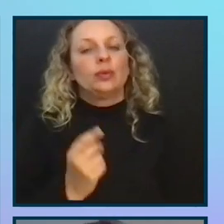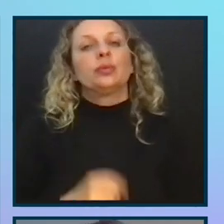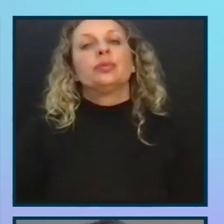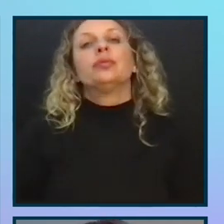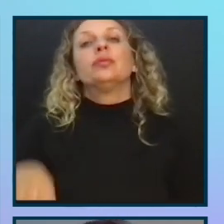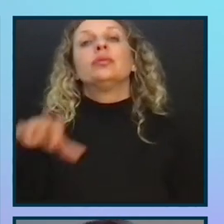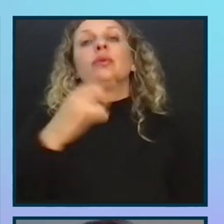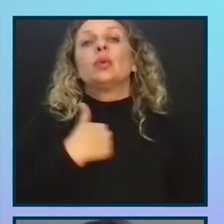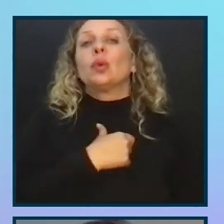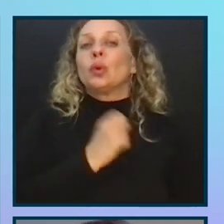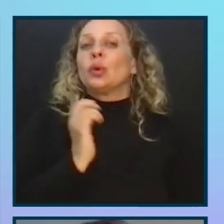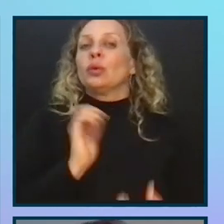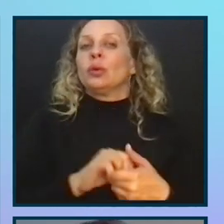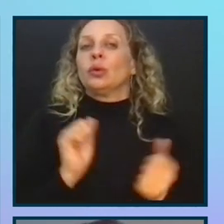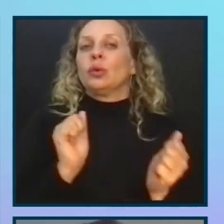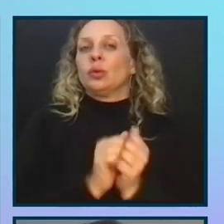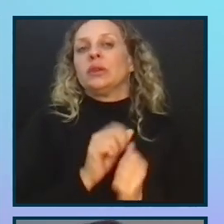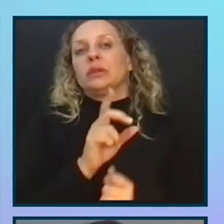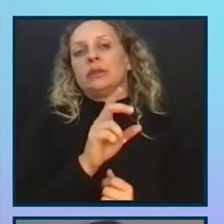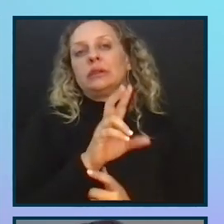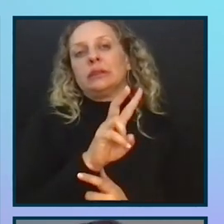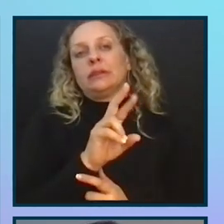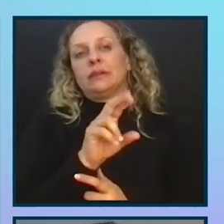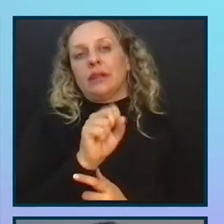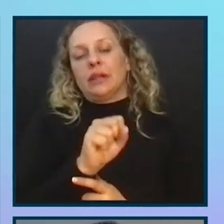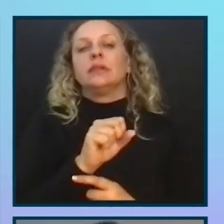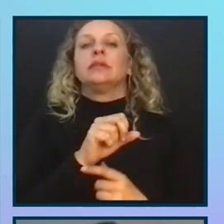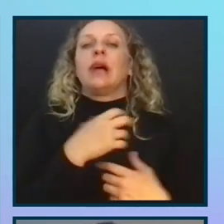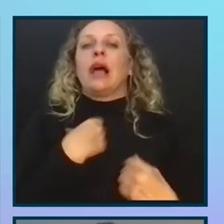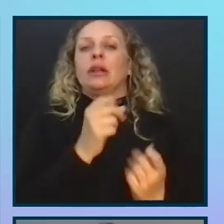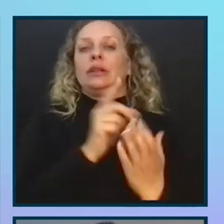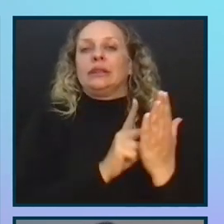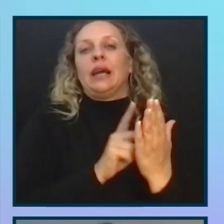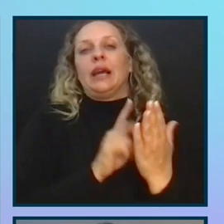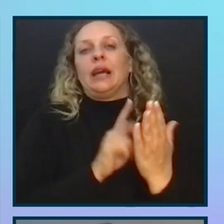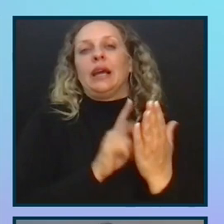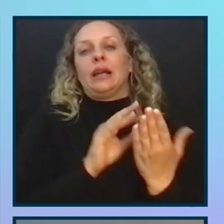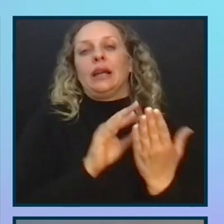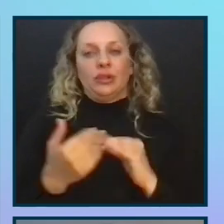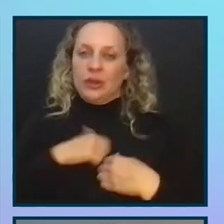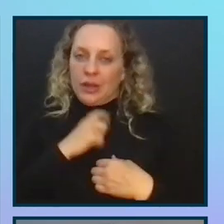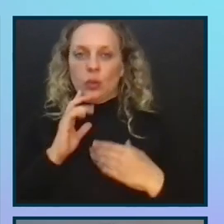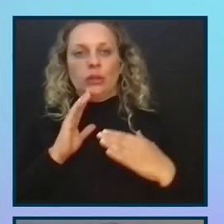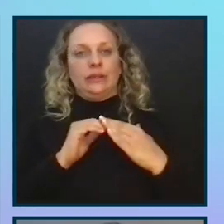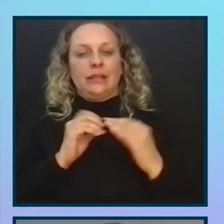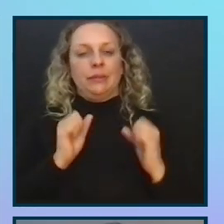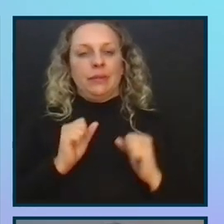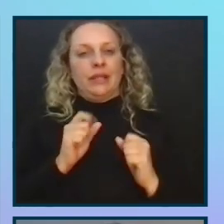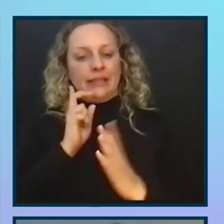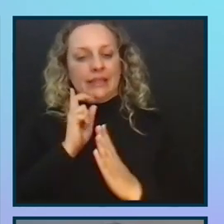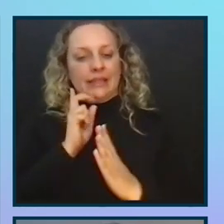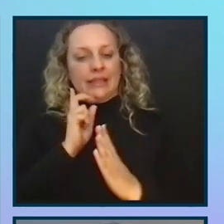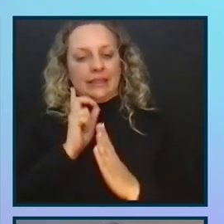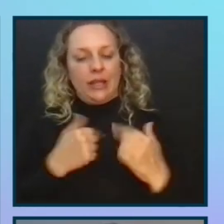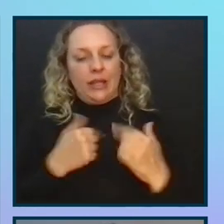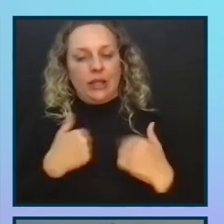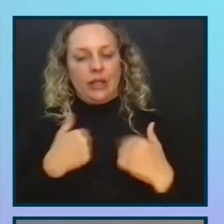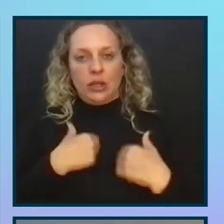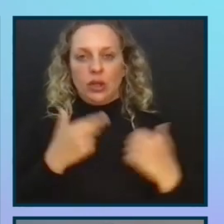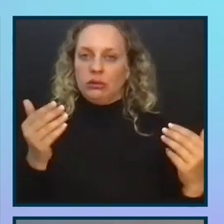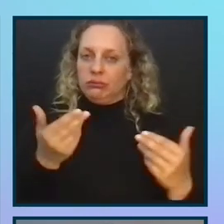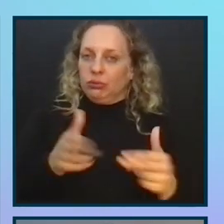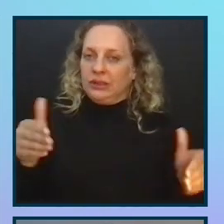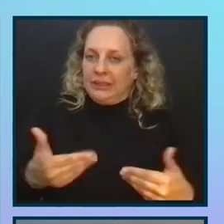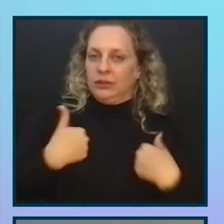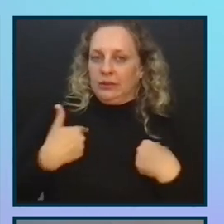We work within the CVS Health design community. So yes, we are accessibility designers. A quick introduction,